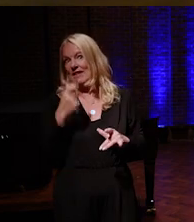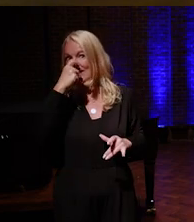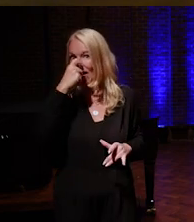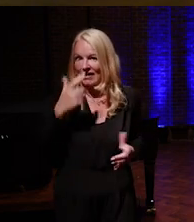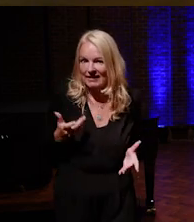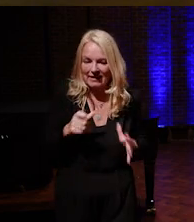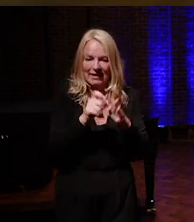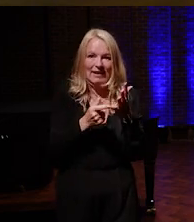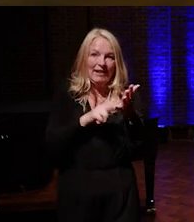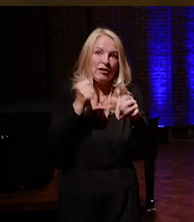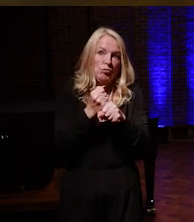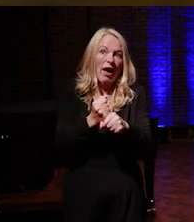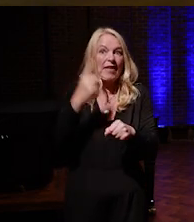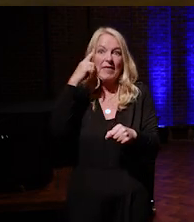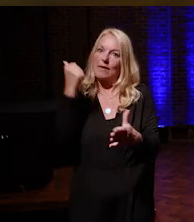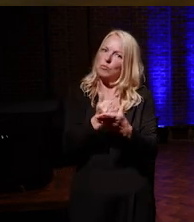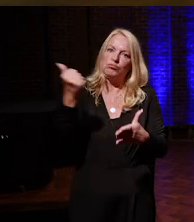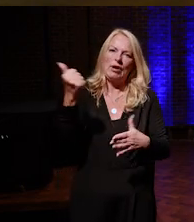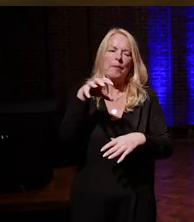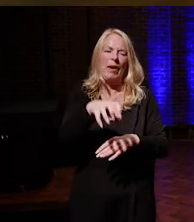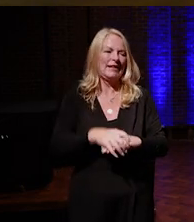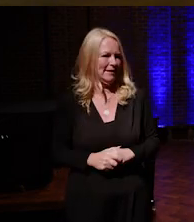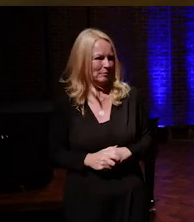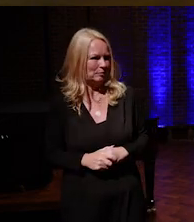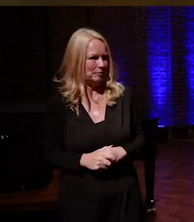then I, for one, think that's a great way to live. I'm probably a little biased.